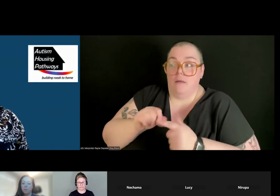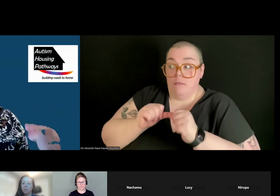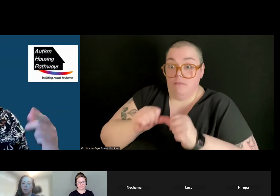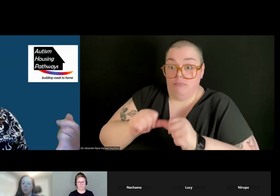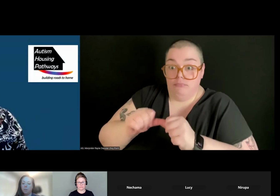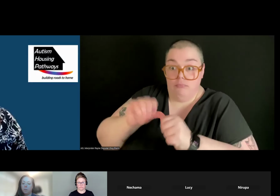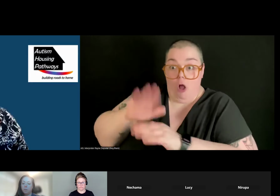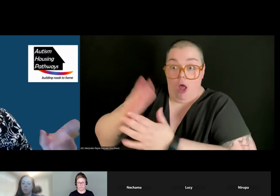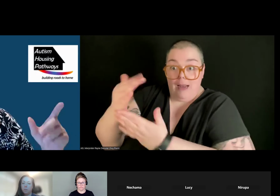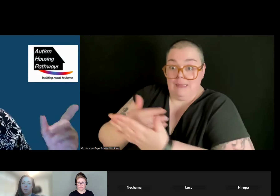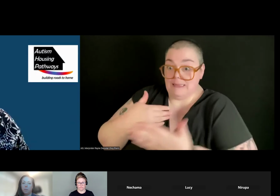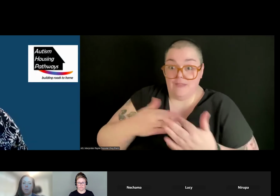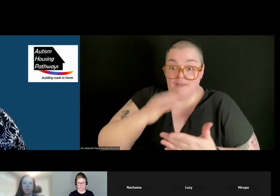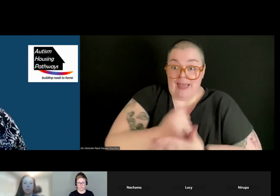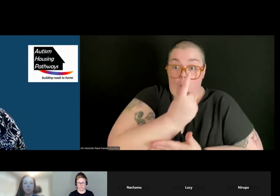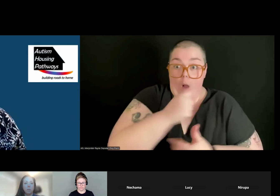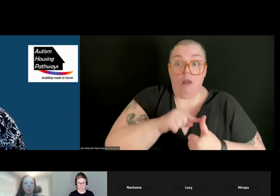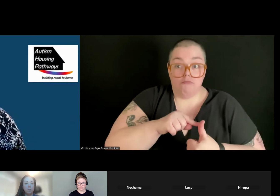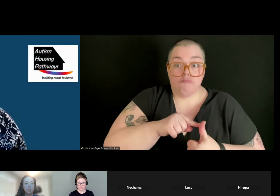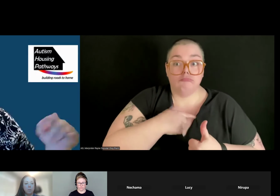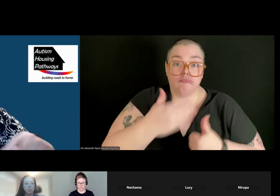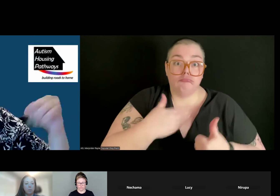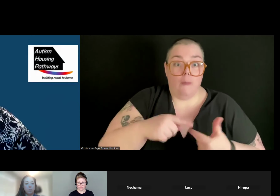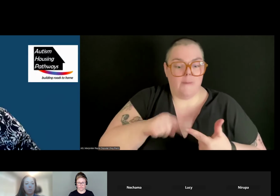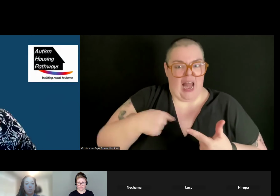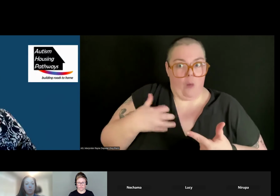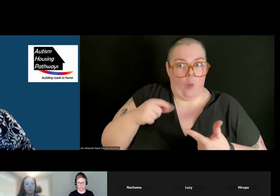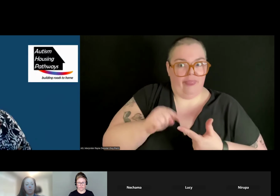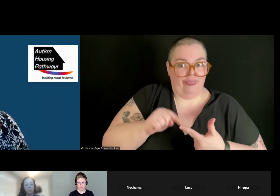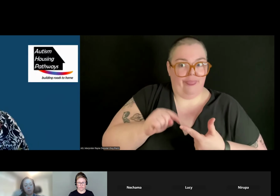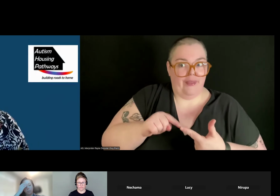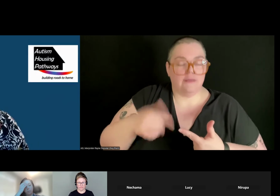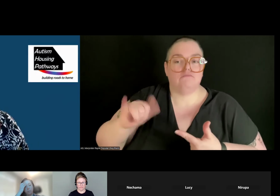And when you get to the top of what you want the most, you take it.